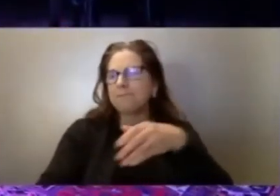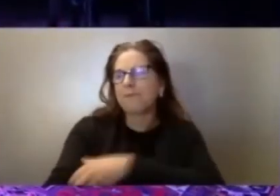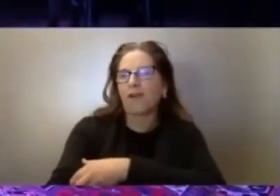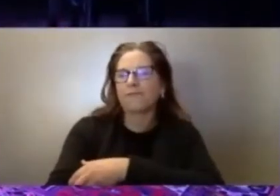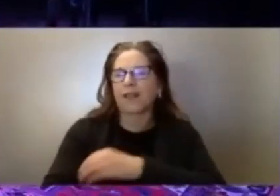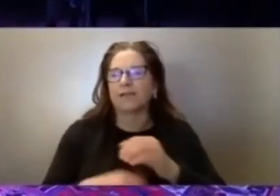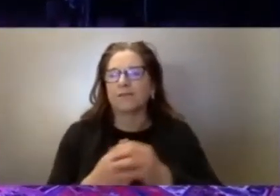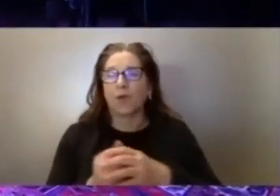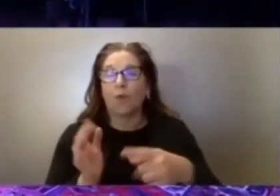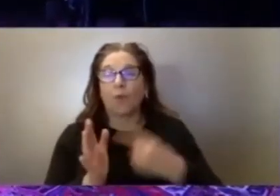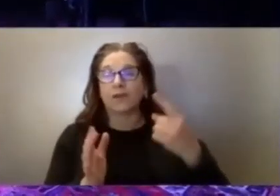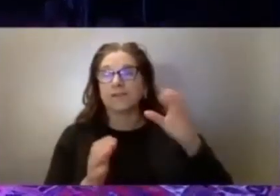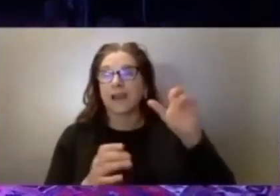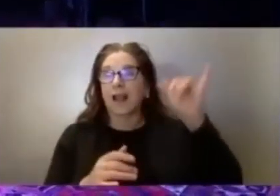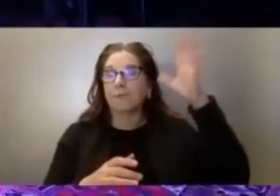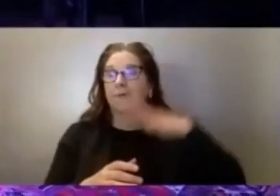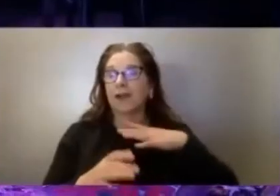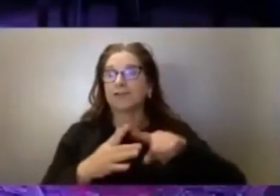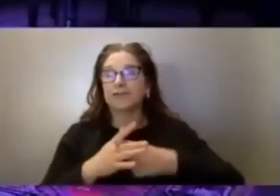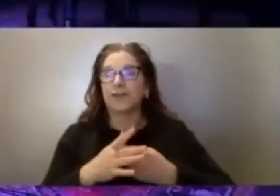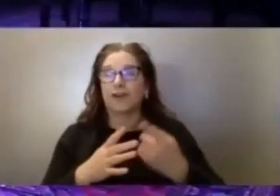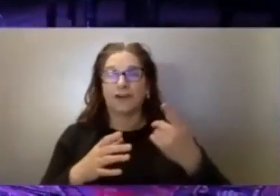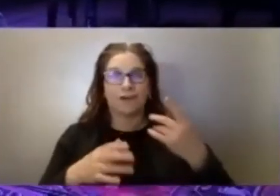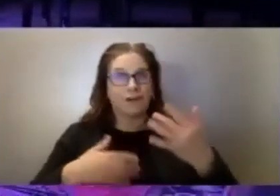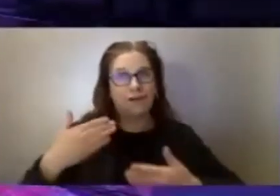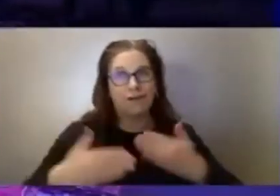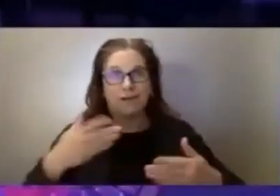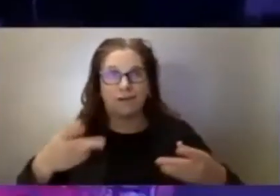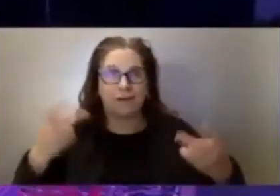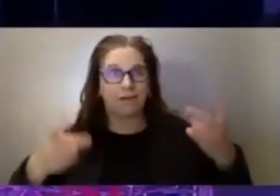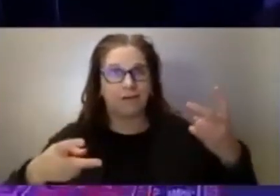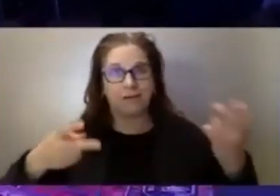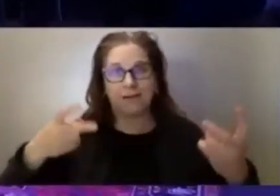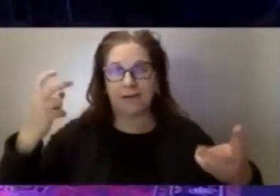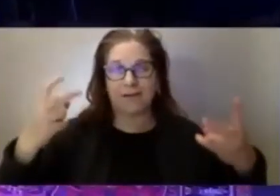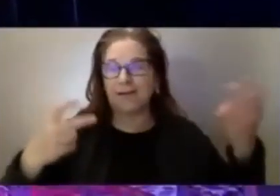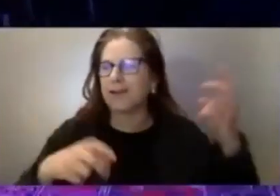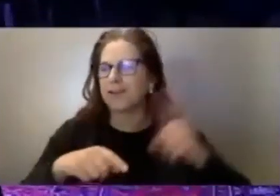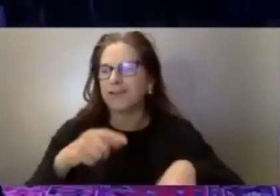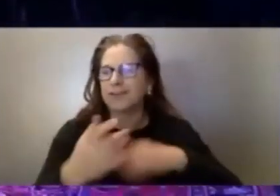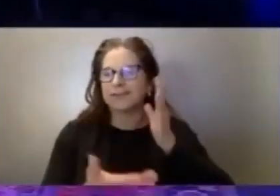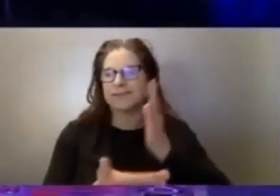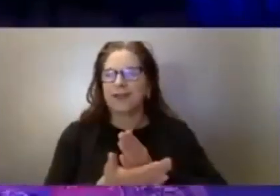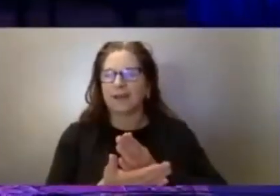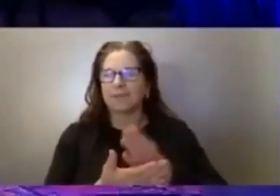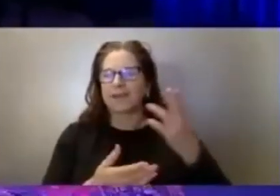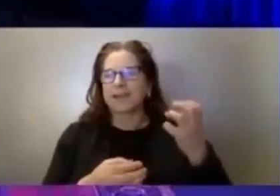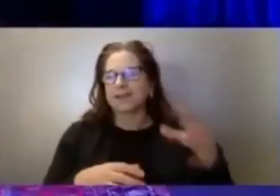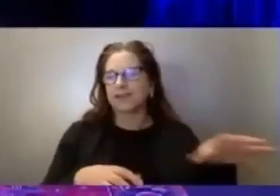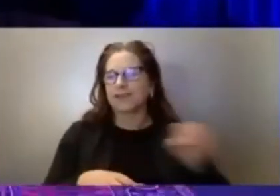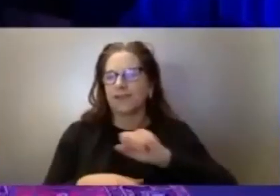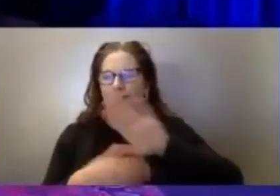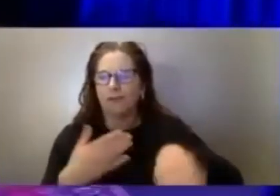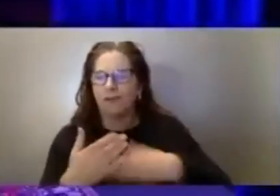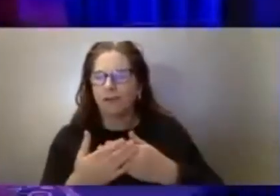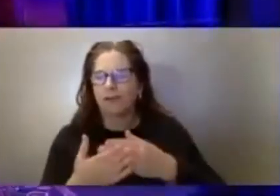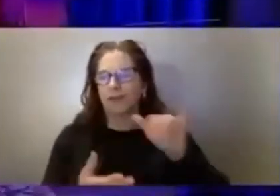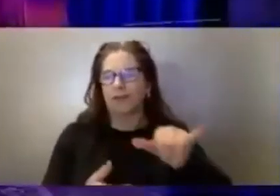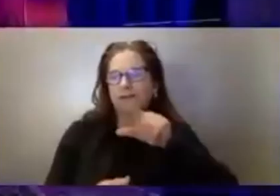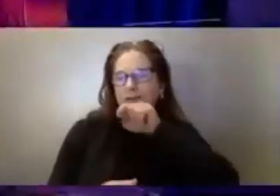powerful, and Clay Man felt important and powerful. And once that Clay Man